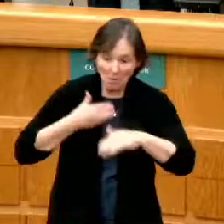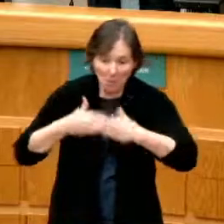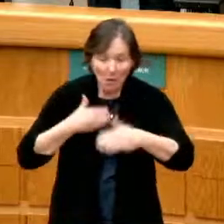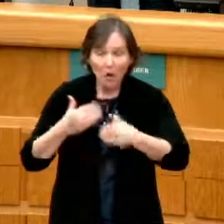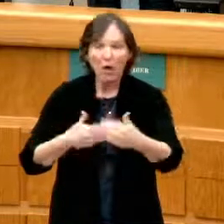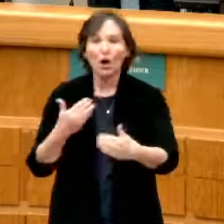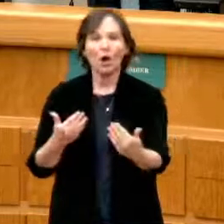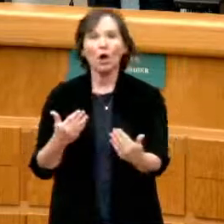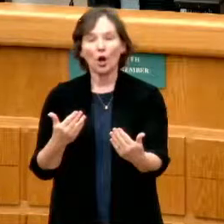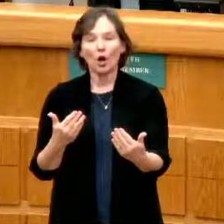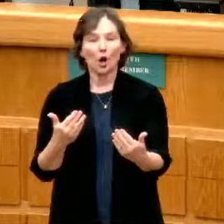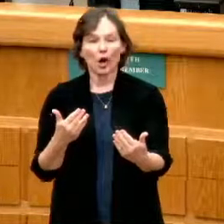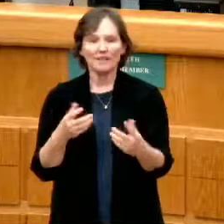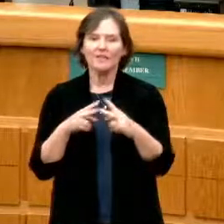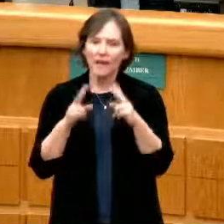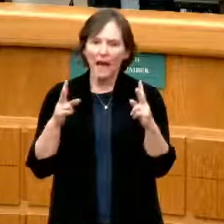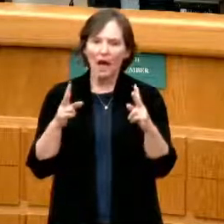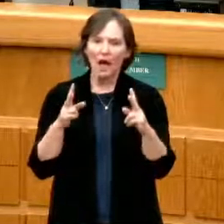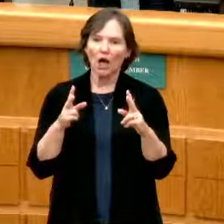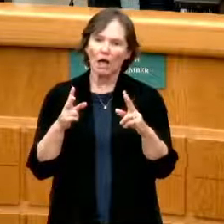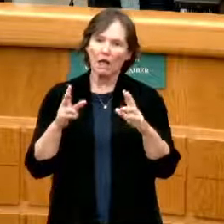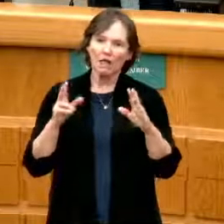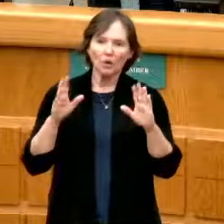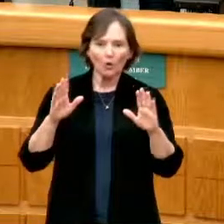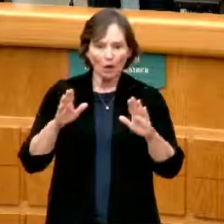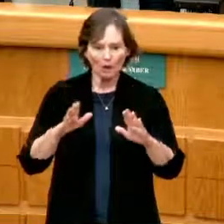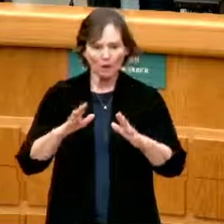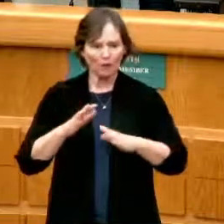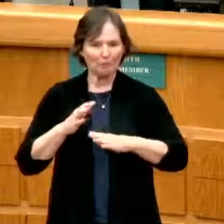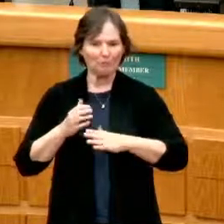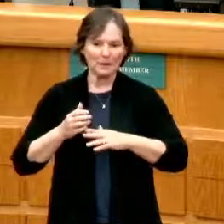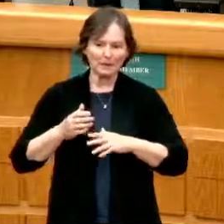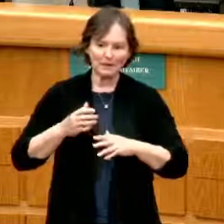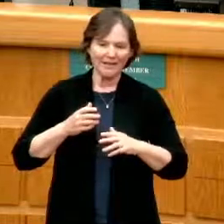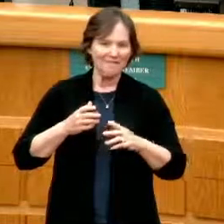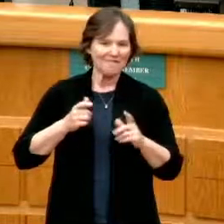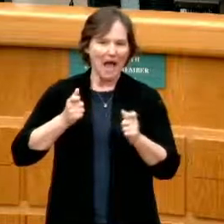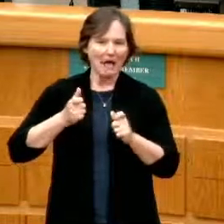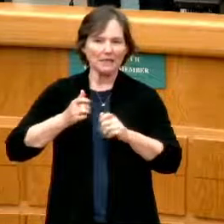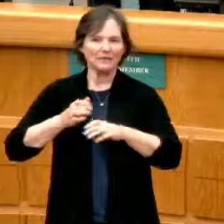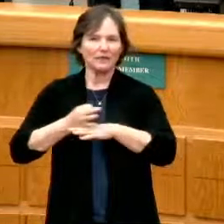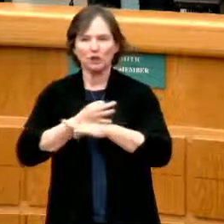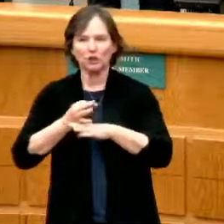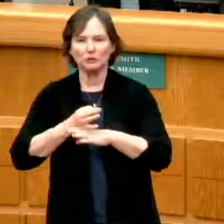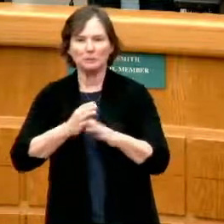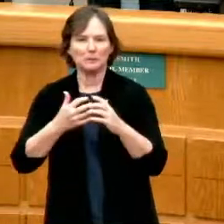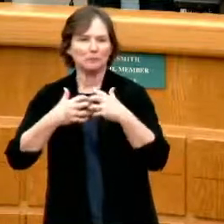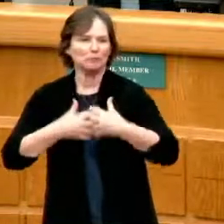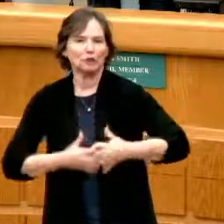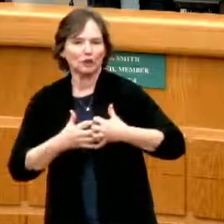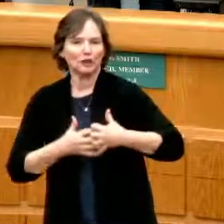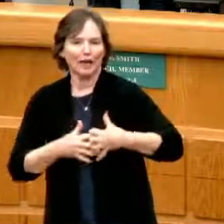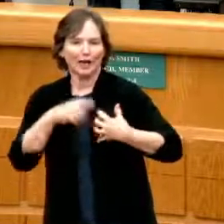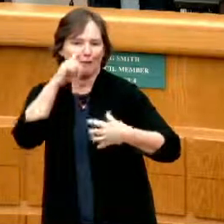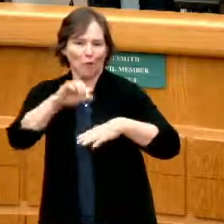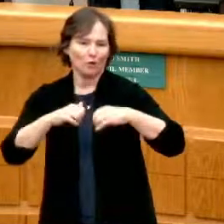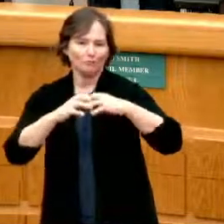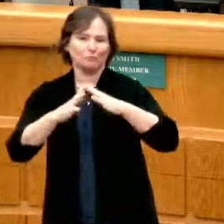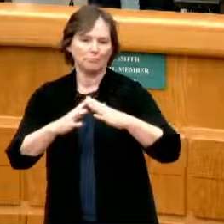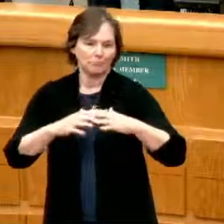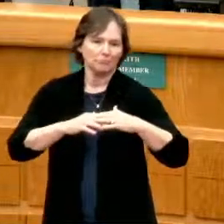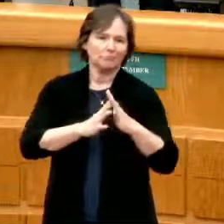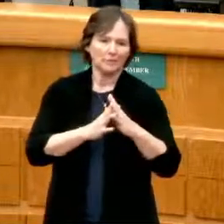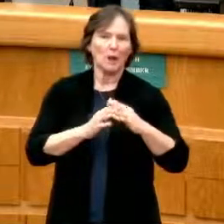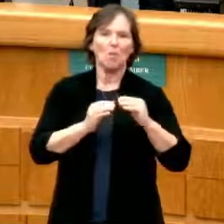highly functioning machine here. And I want to, again, reiterate how proud I am to be able